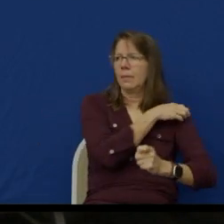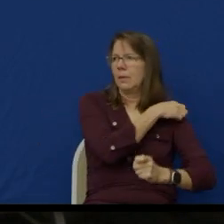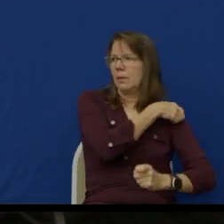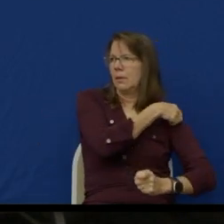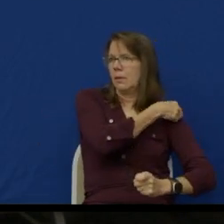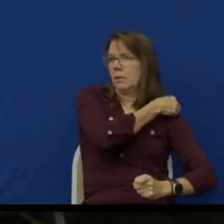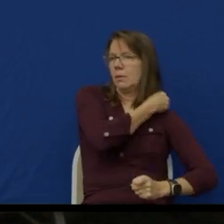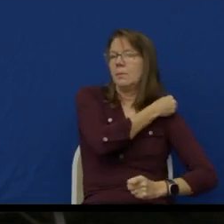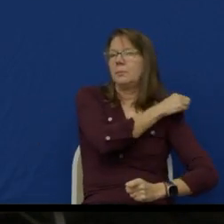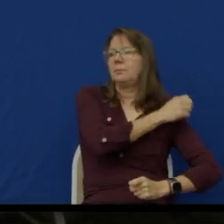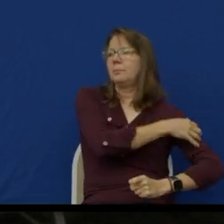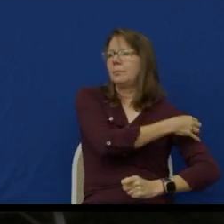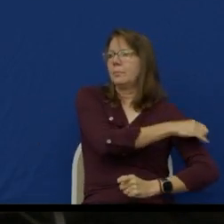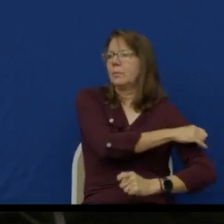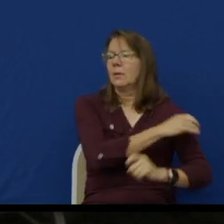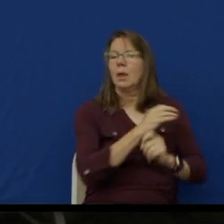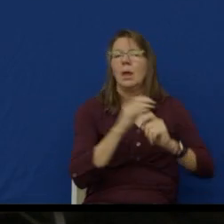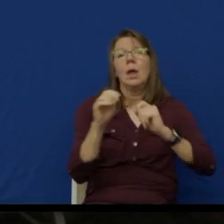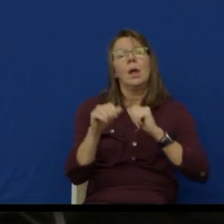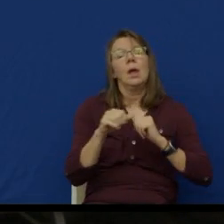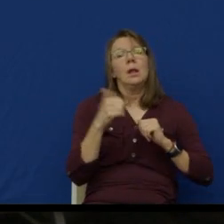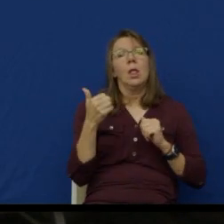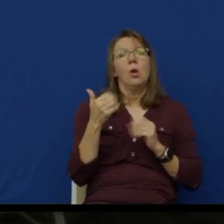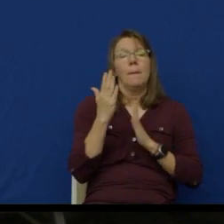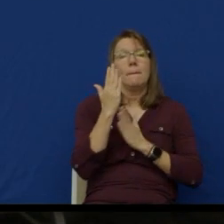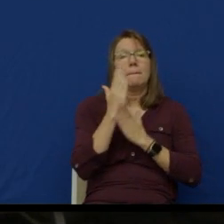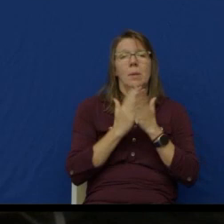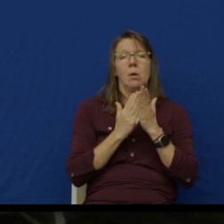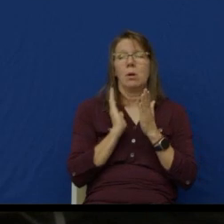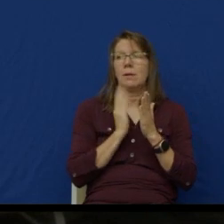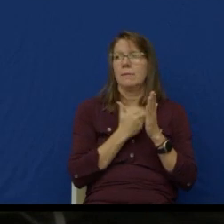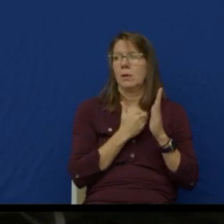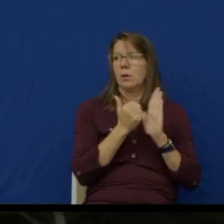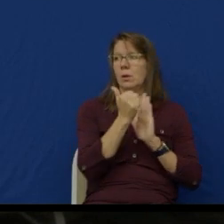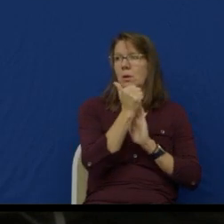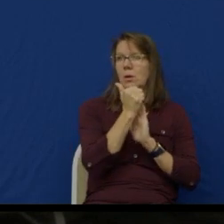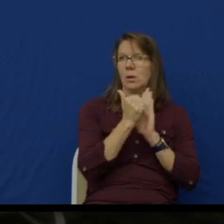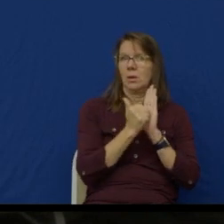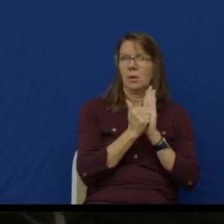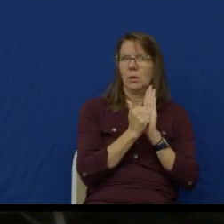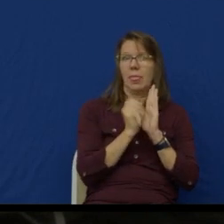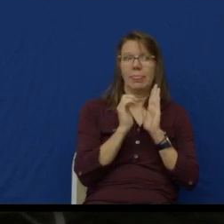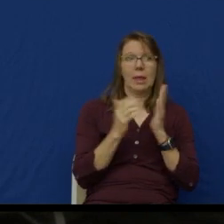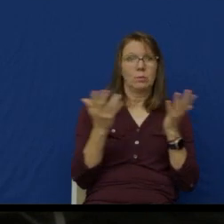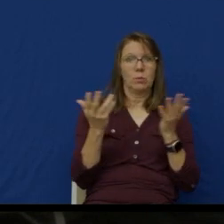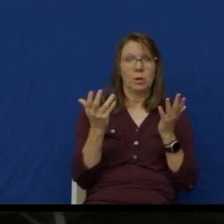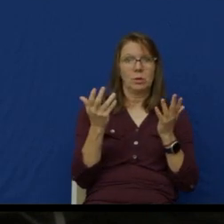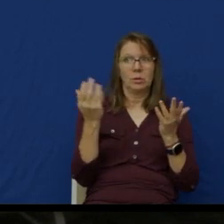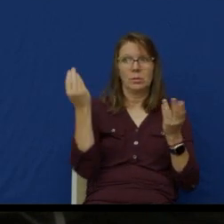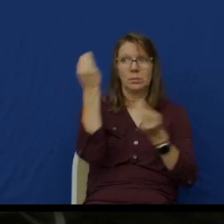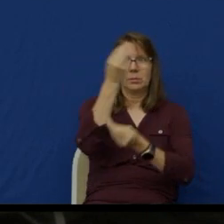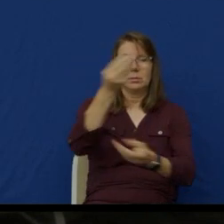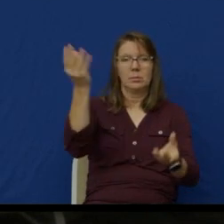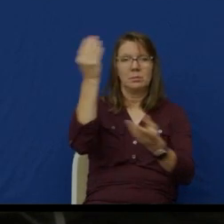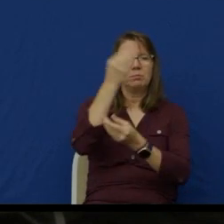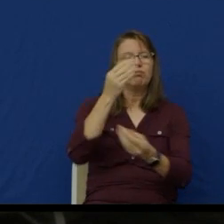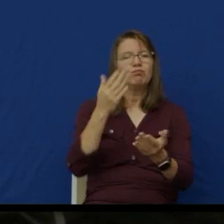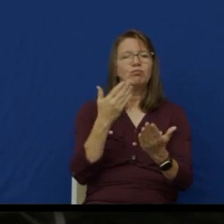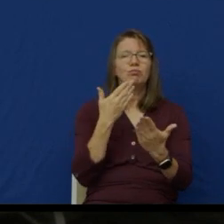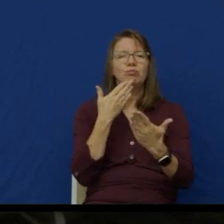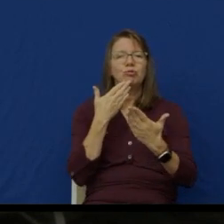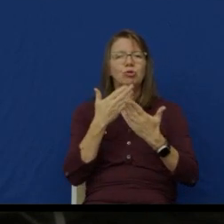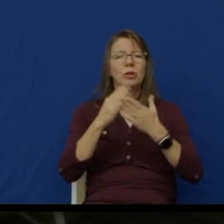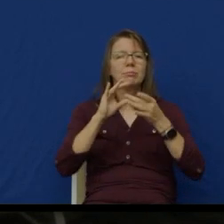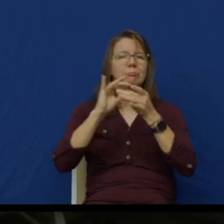Another part of our agenda is sharing the good news, the sources of inspiration, so that we